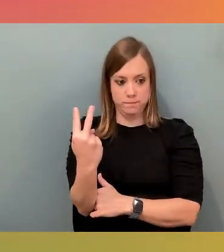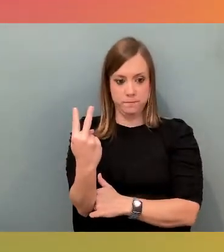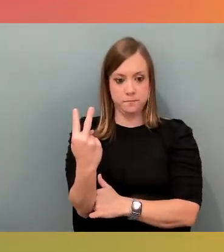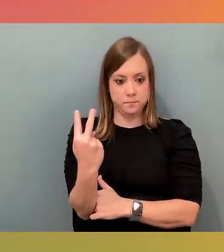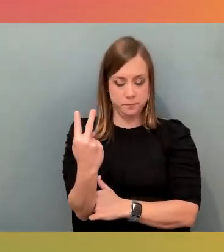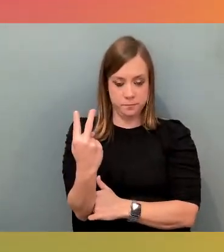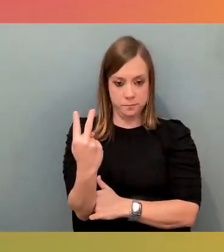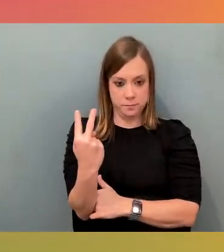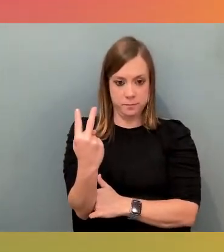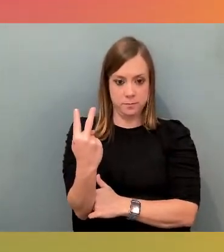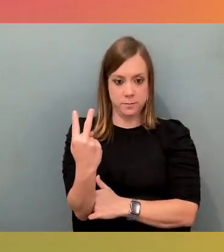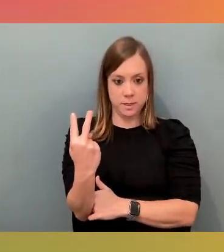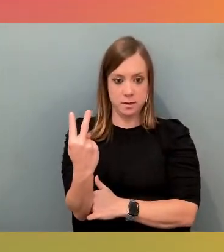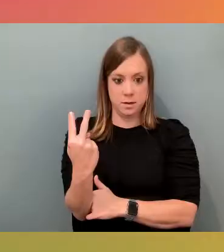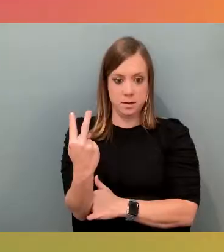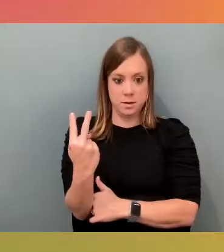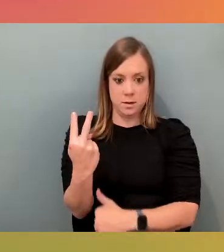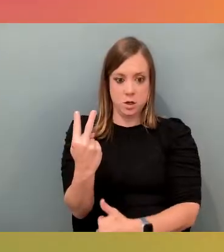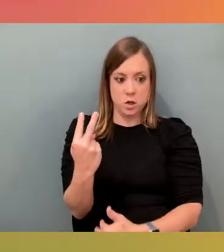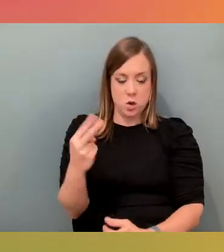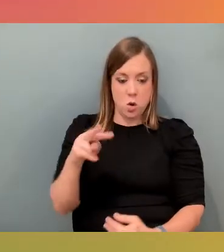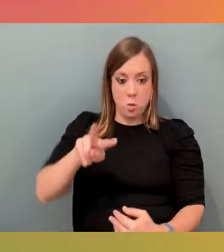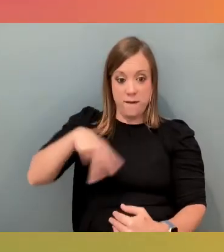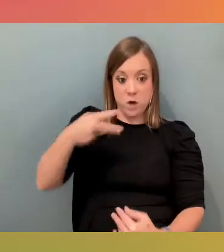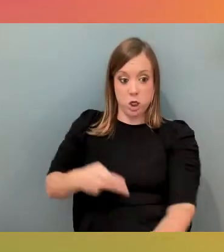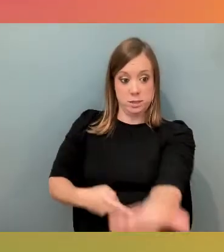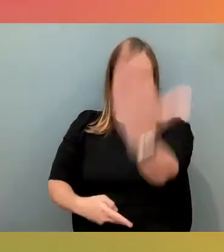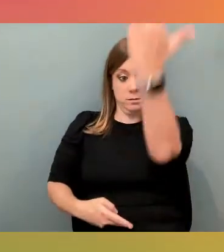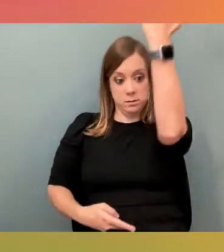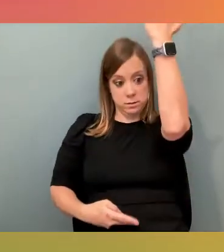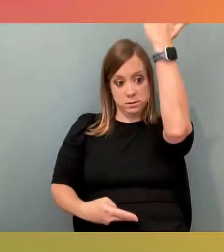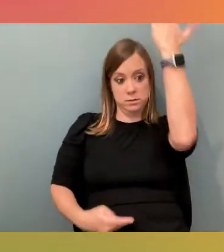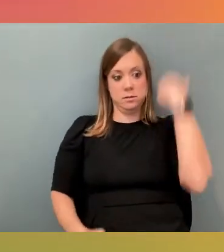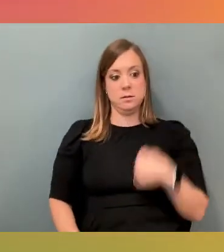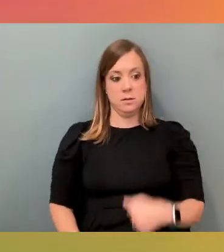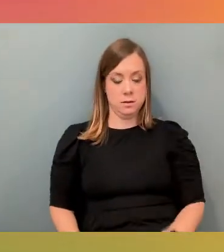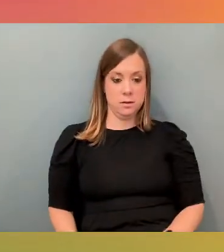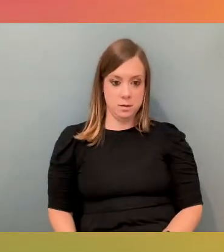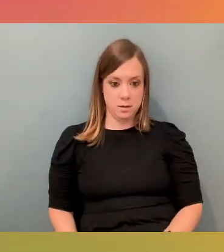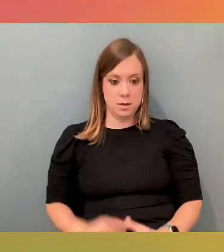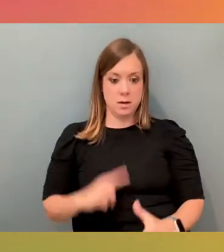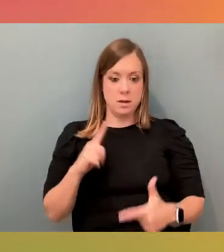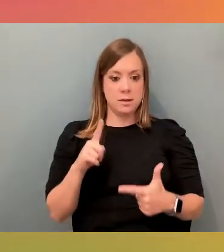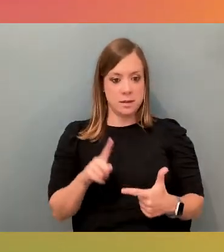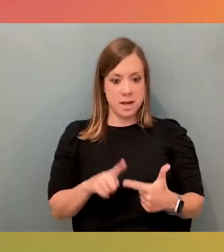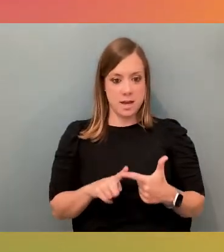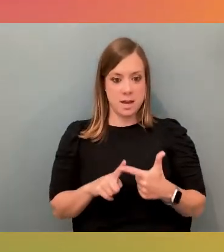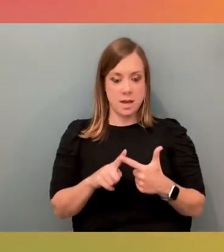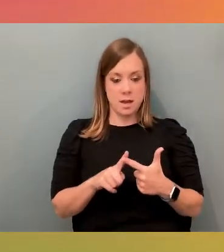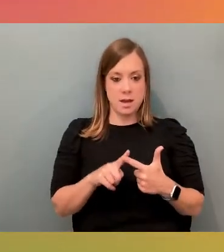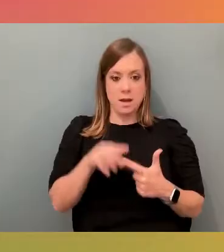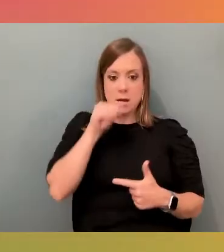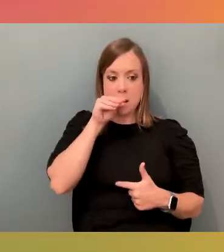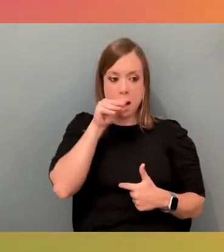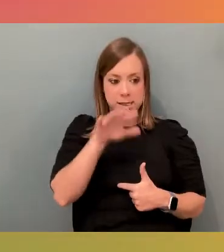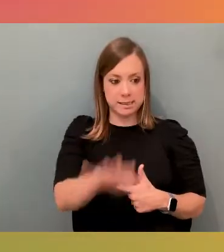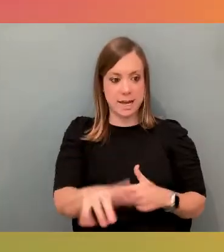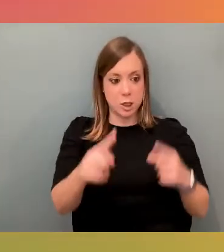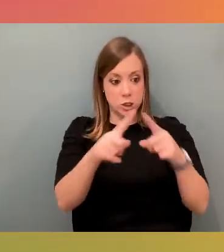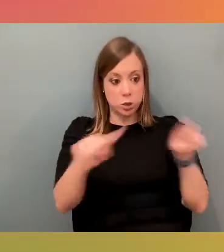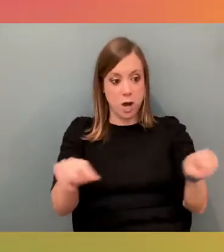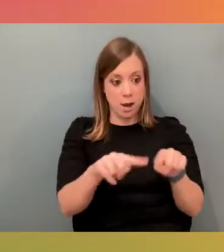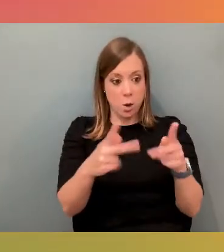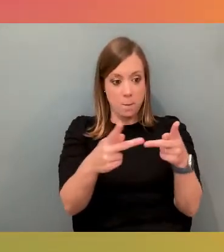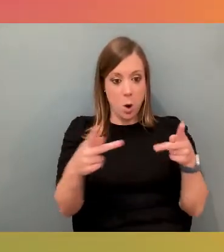foot. Inhale, reverse your warrior, 1 breath. And exhale, Trikonasana, either